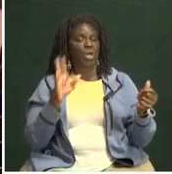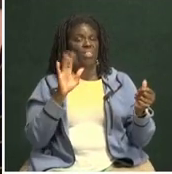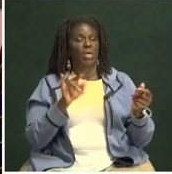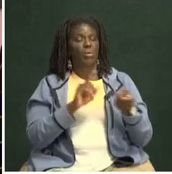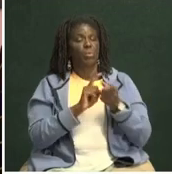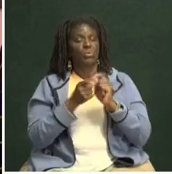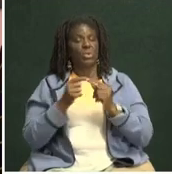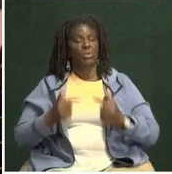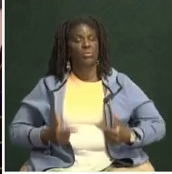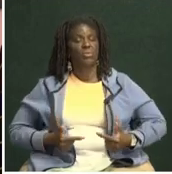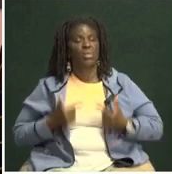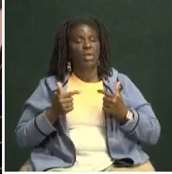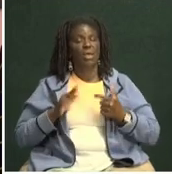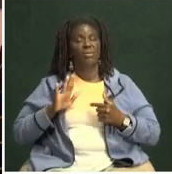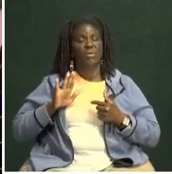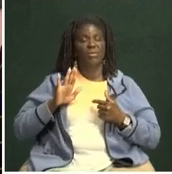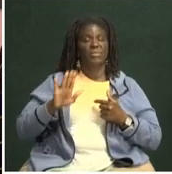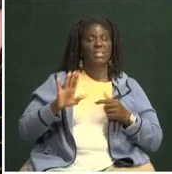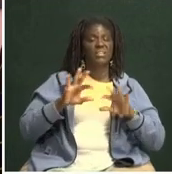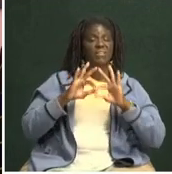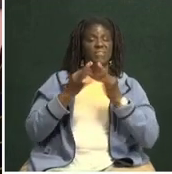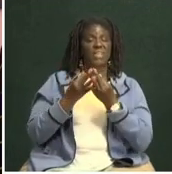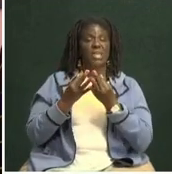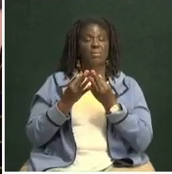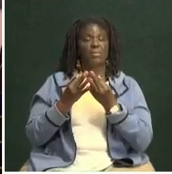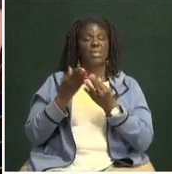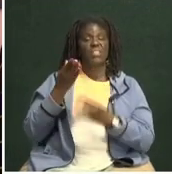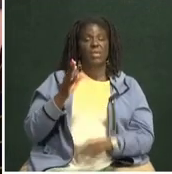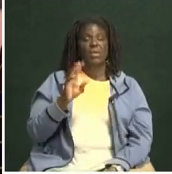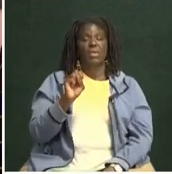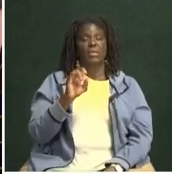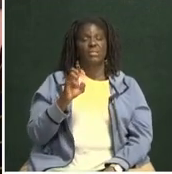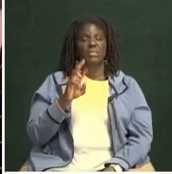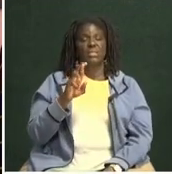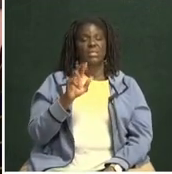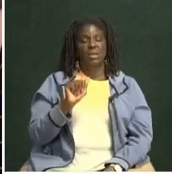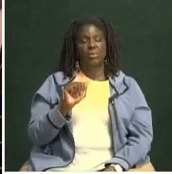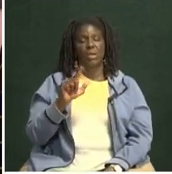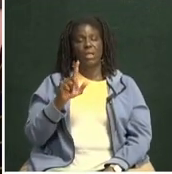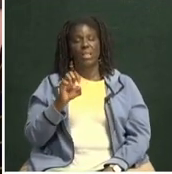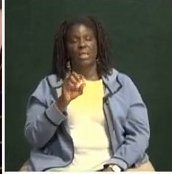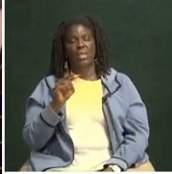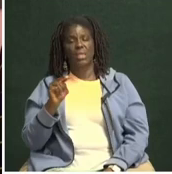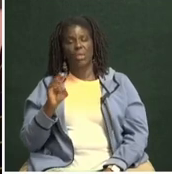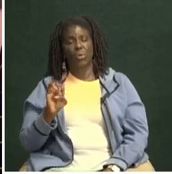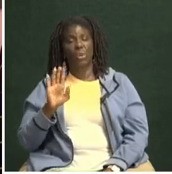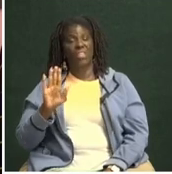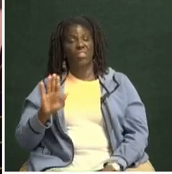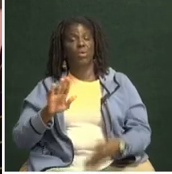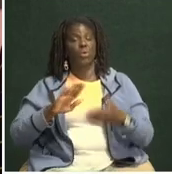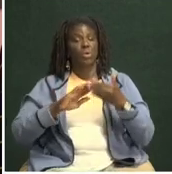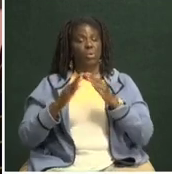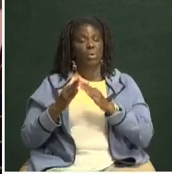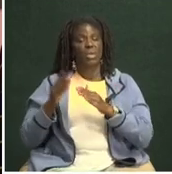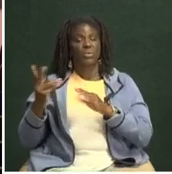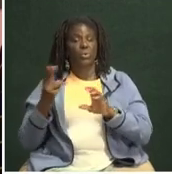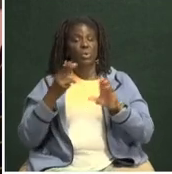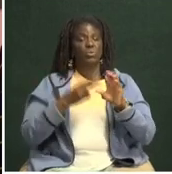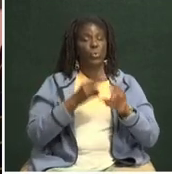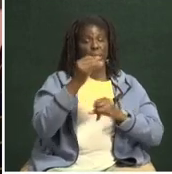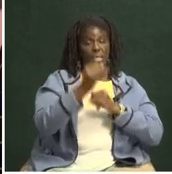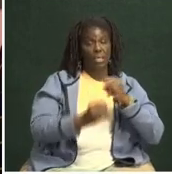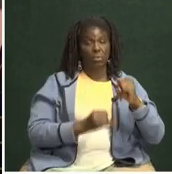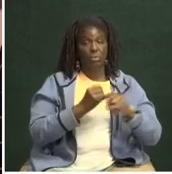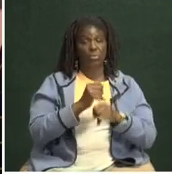transform the lives of his kinsmen in Sierra Leone and their communities. That goal is the reason he joined an international